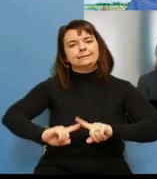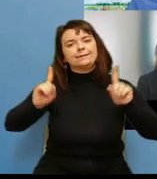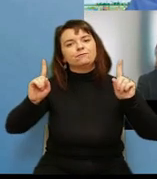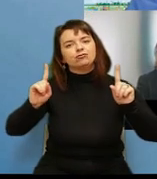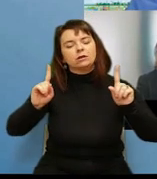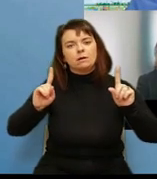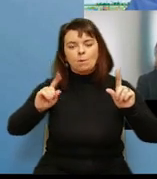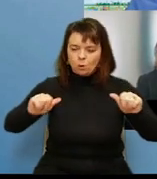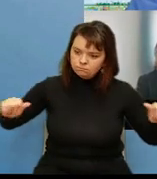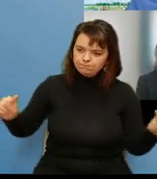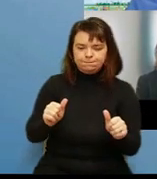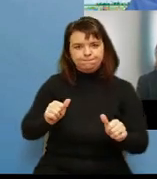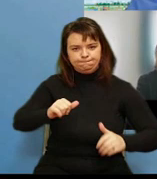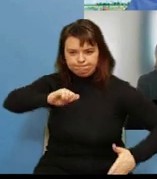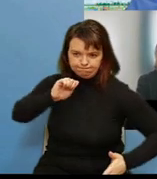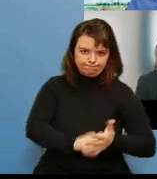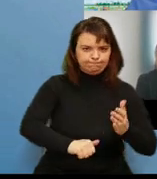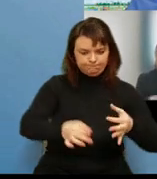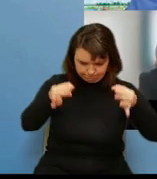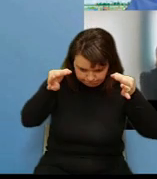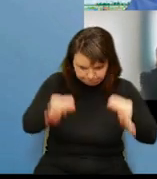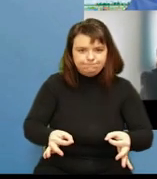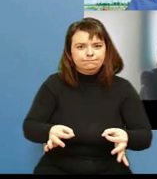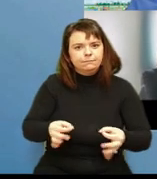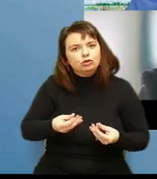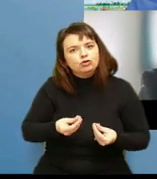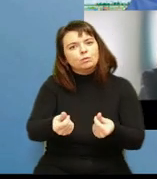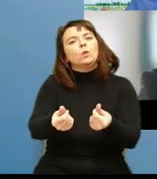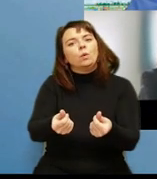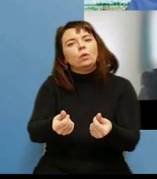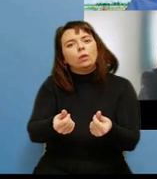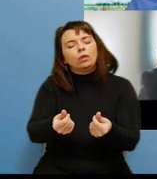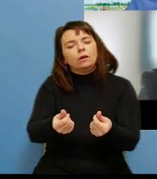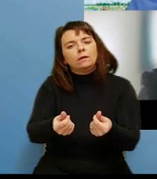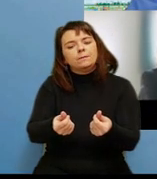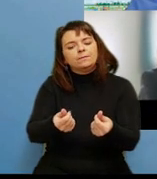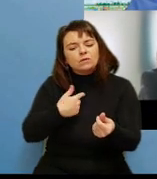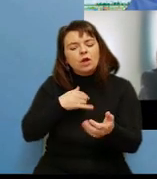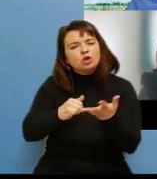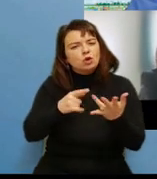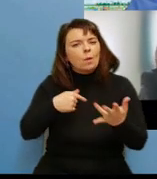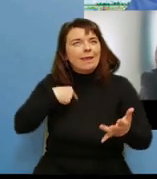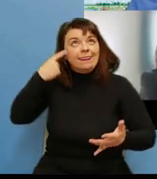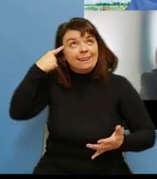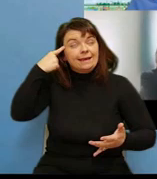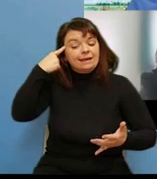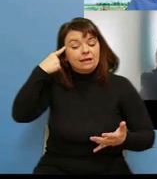So I think the actual process is different and hopefully tighter and maybe just a bit more